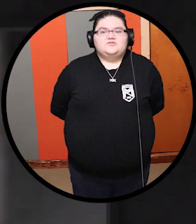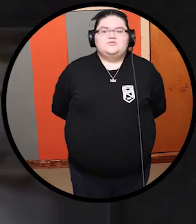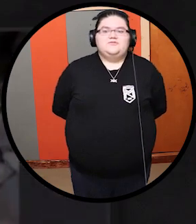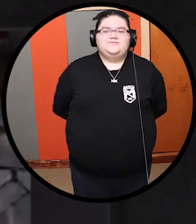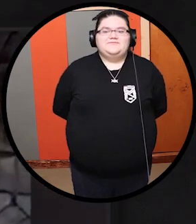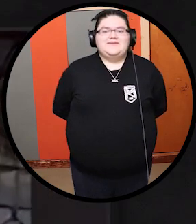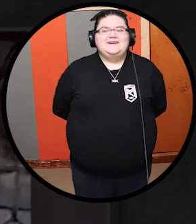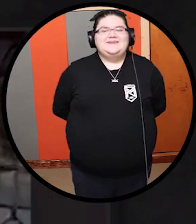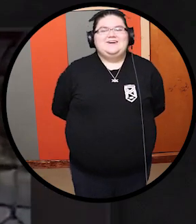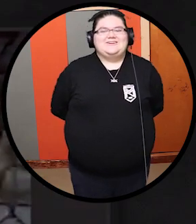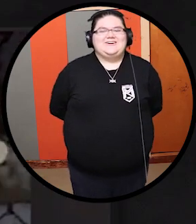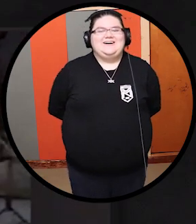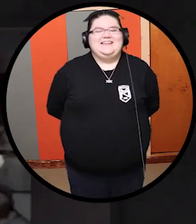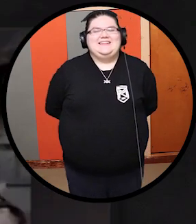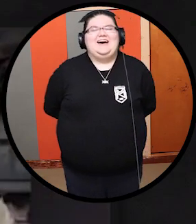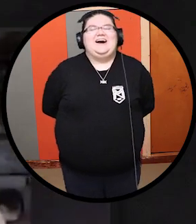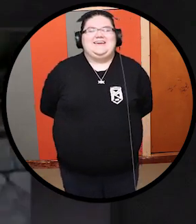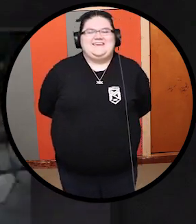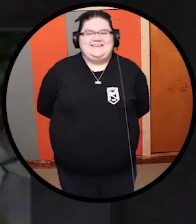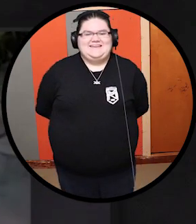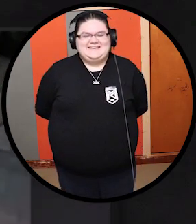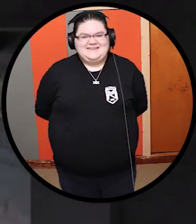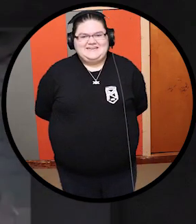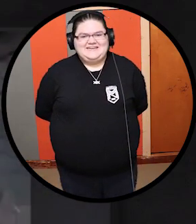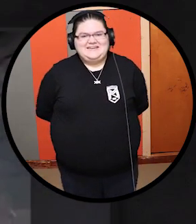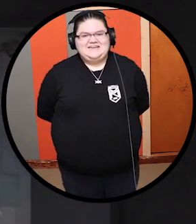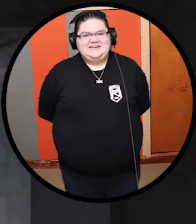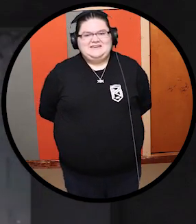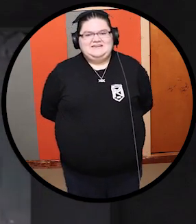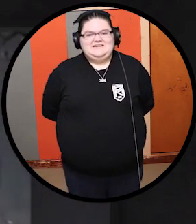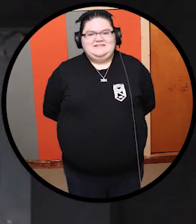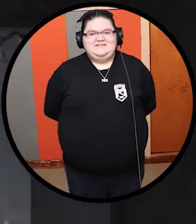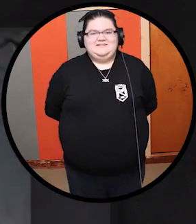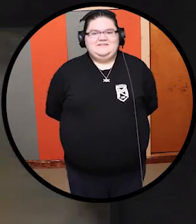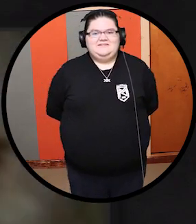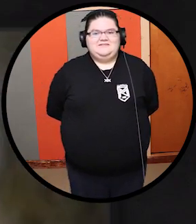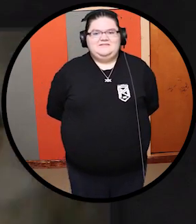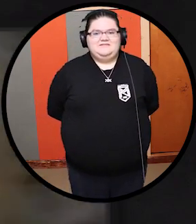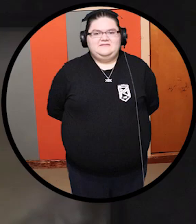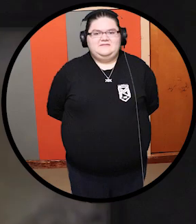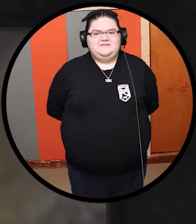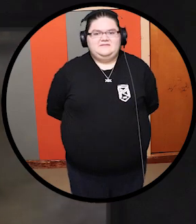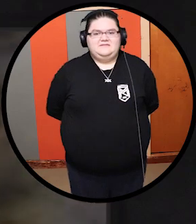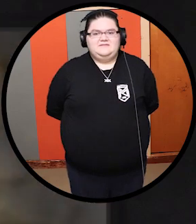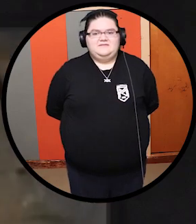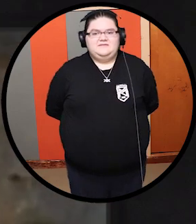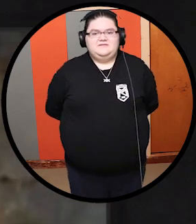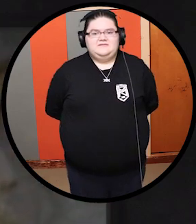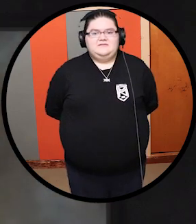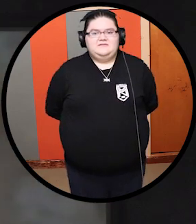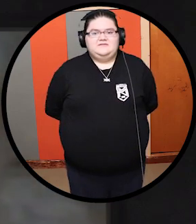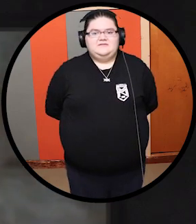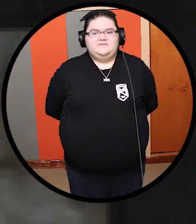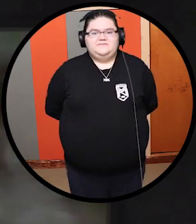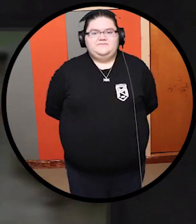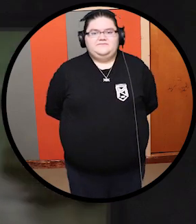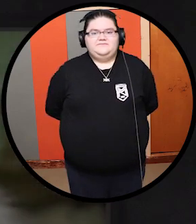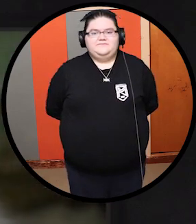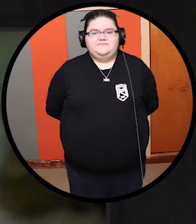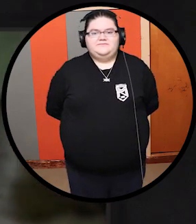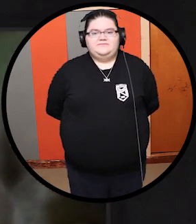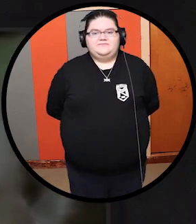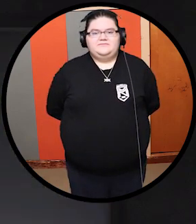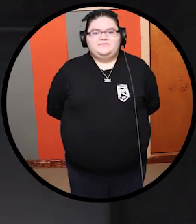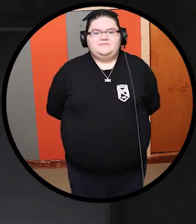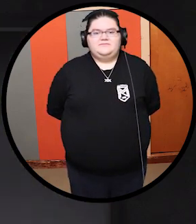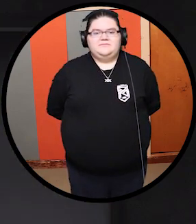day. True. It's being reported that the toddler in the video is just fine. The monkey is apparently part of an entertainment group in